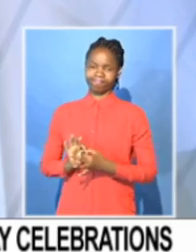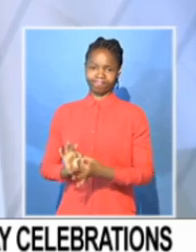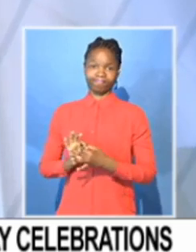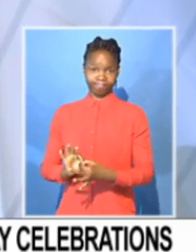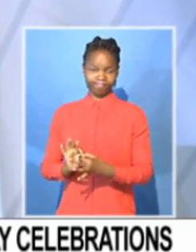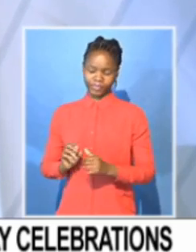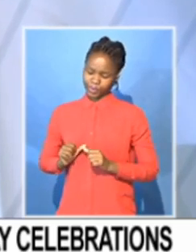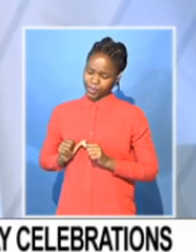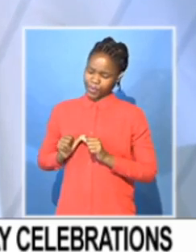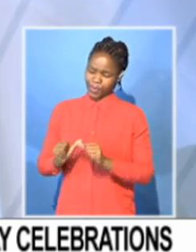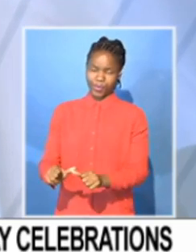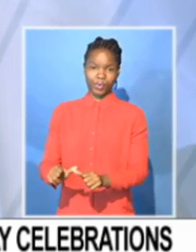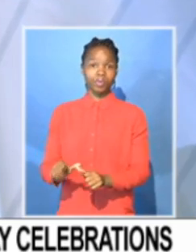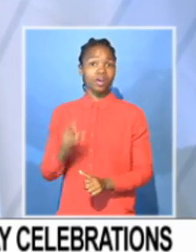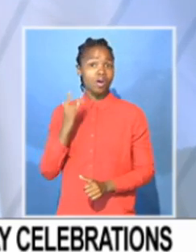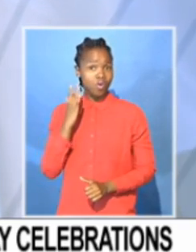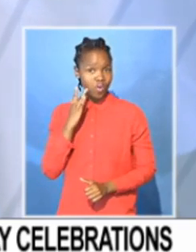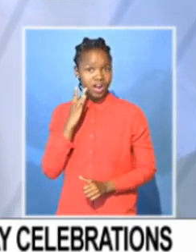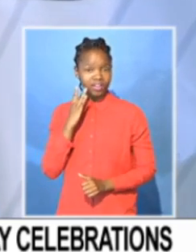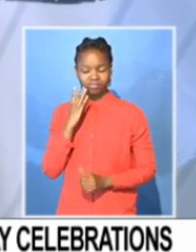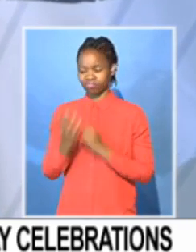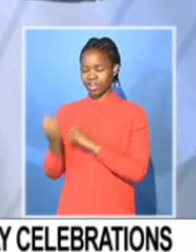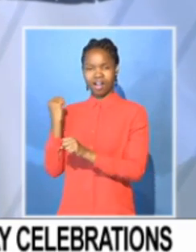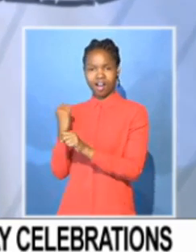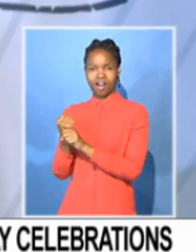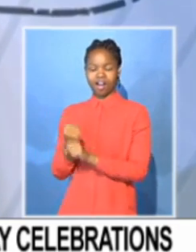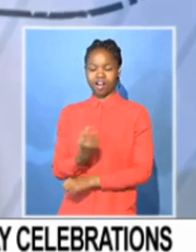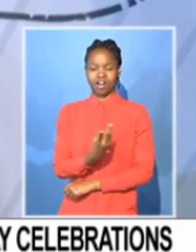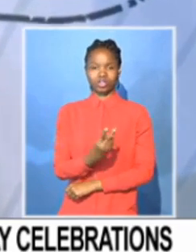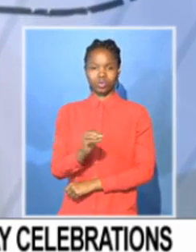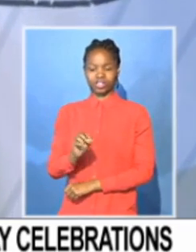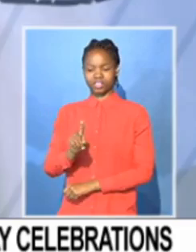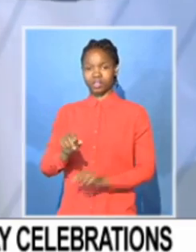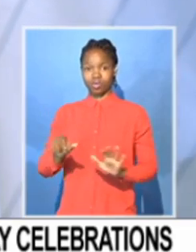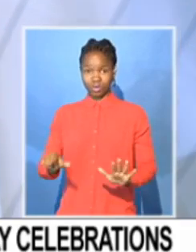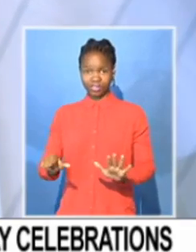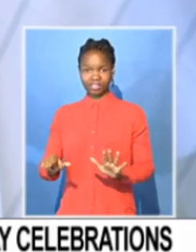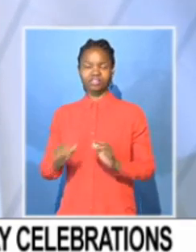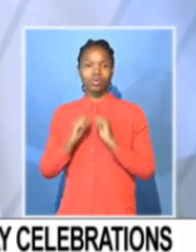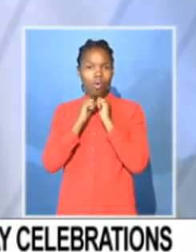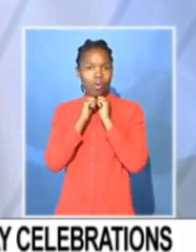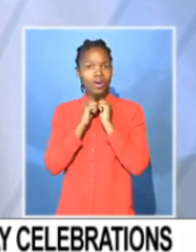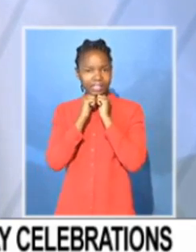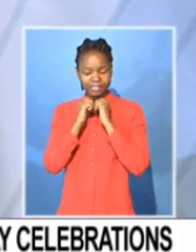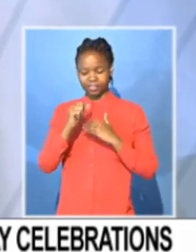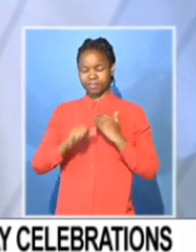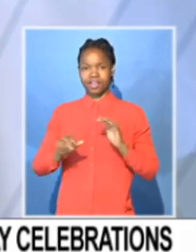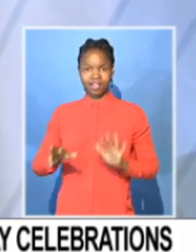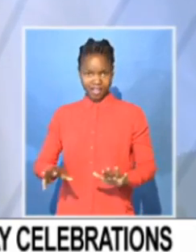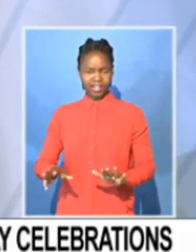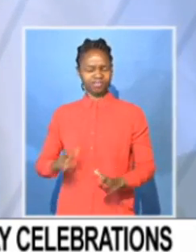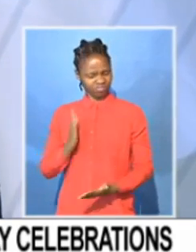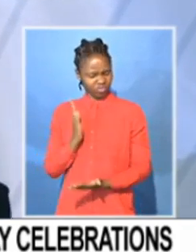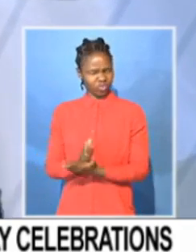made in August 2016, which was to ensure